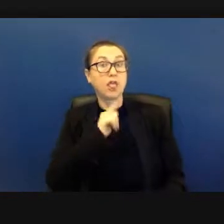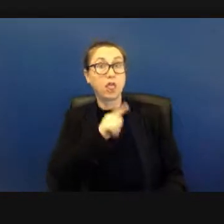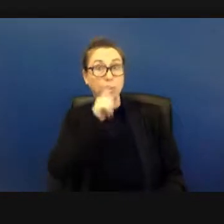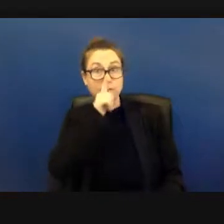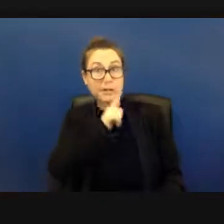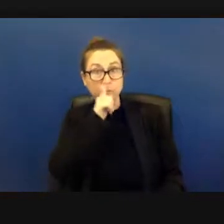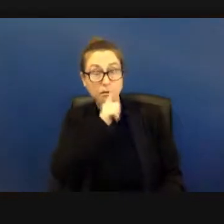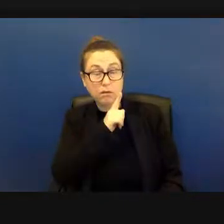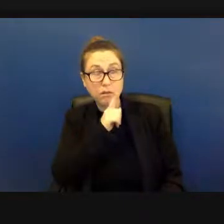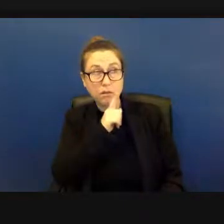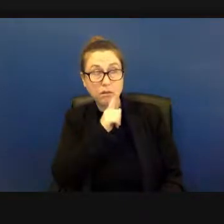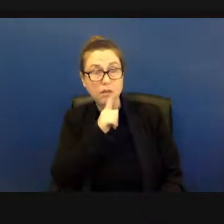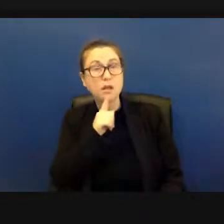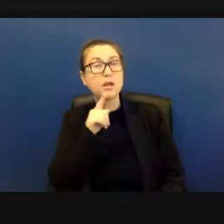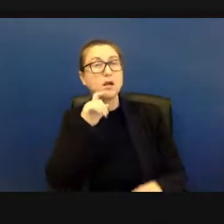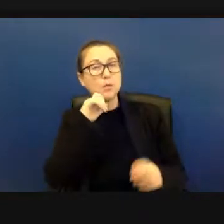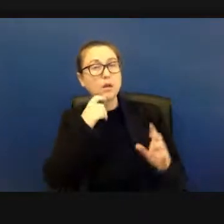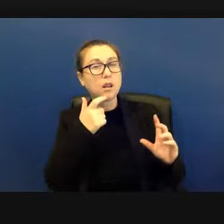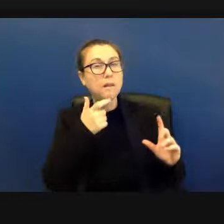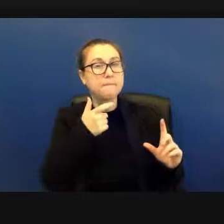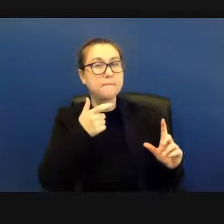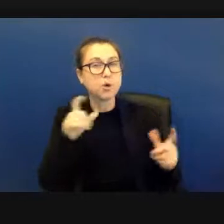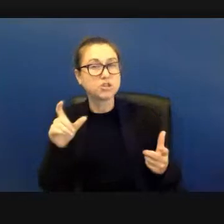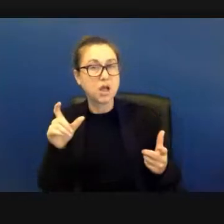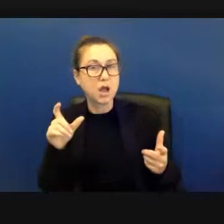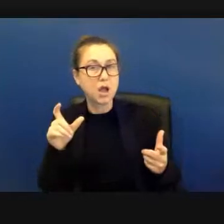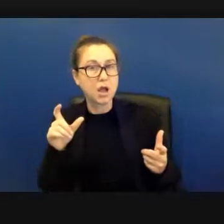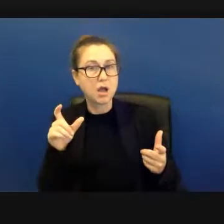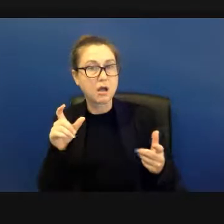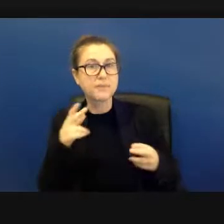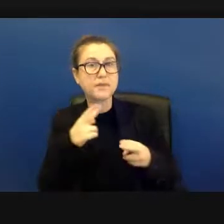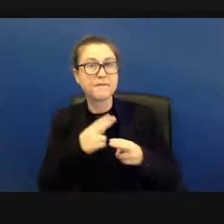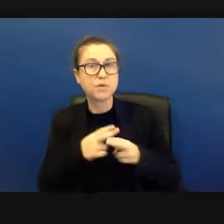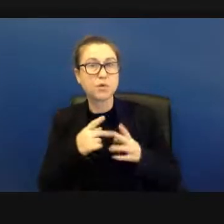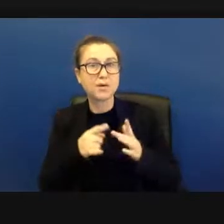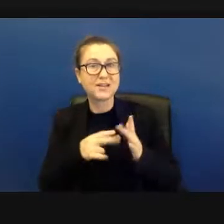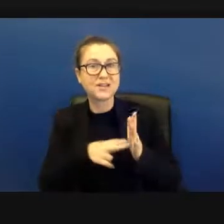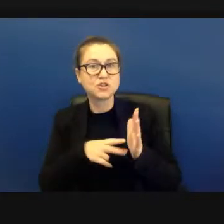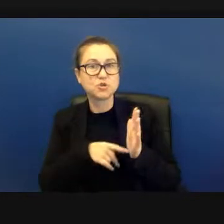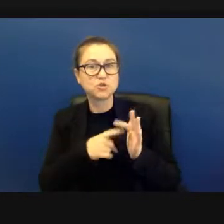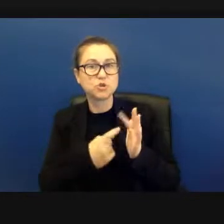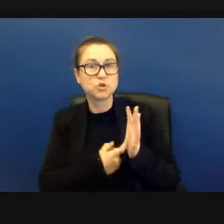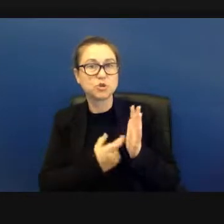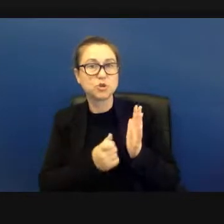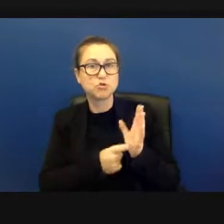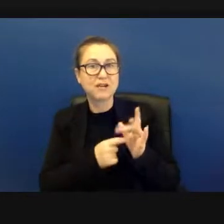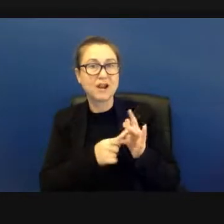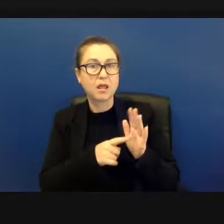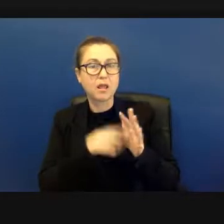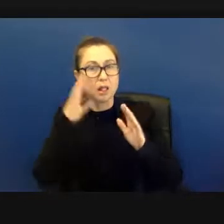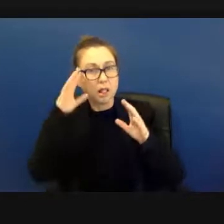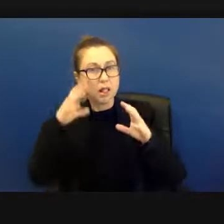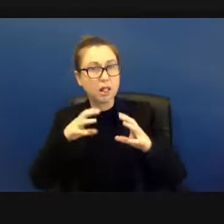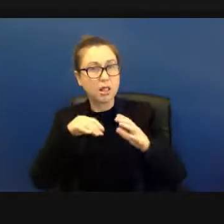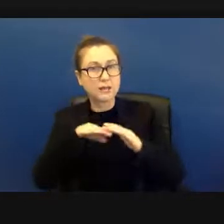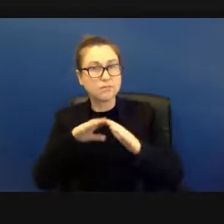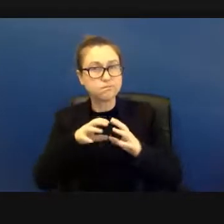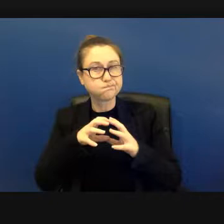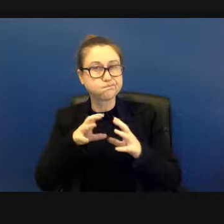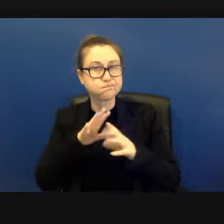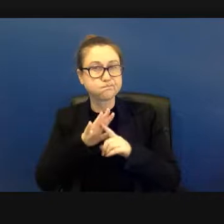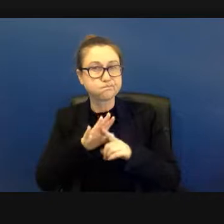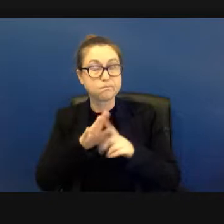receive monitoring for intracranial pressure. But the people that experience this